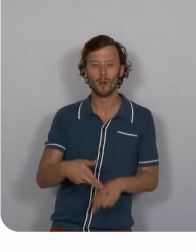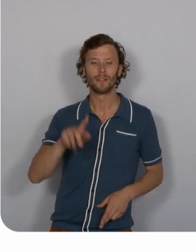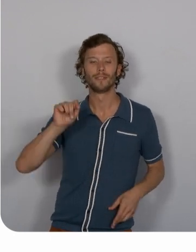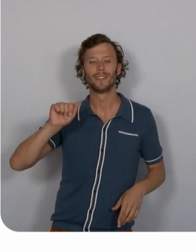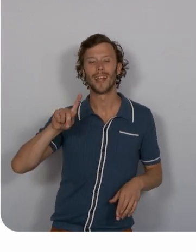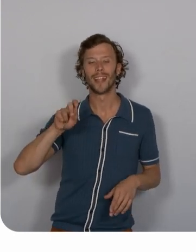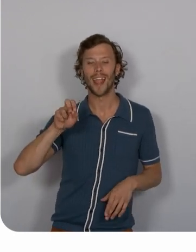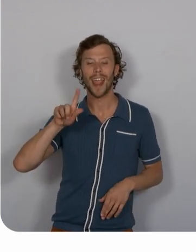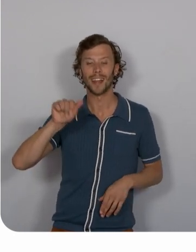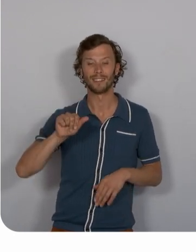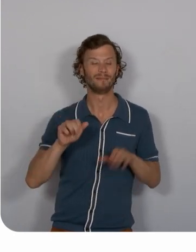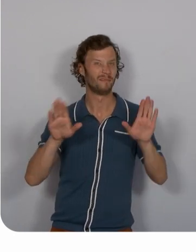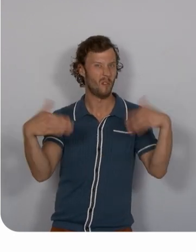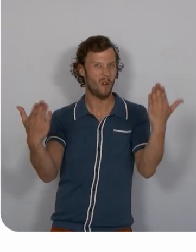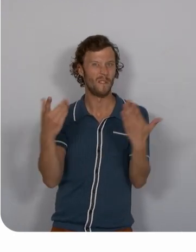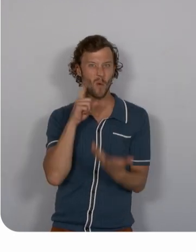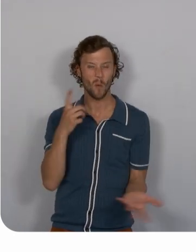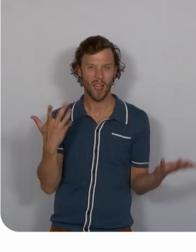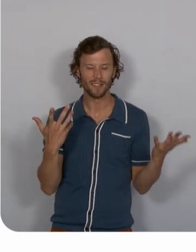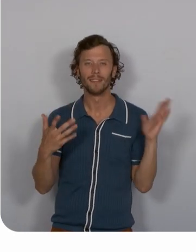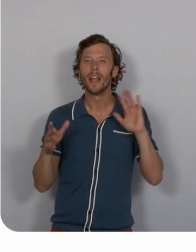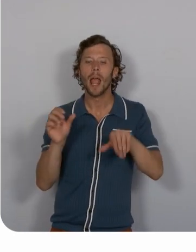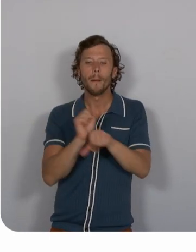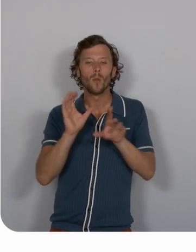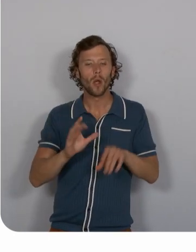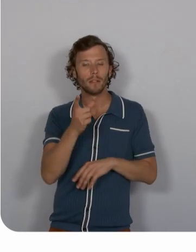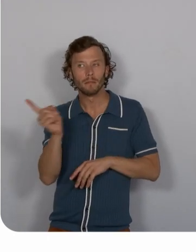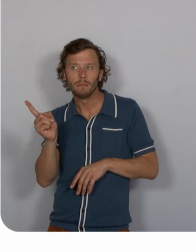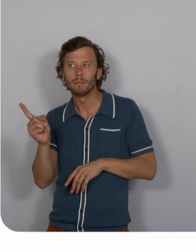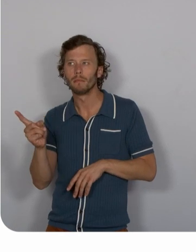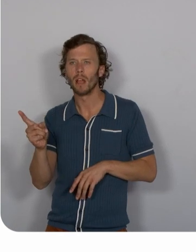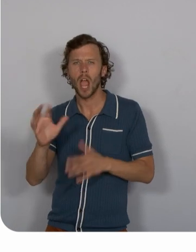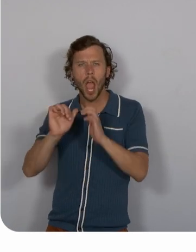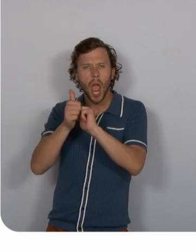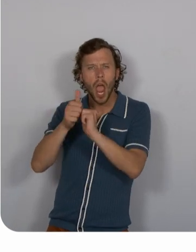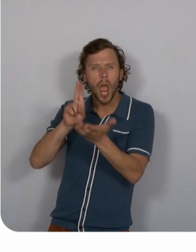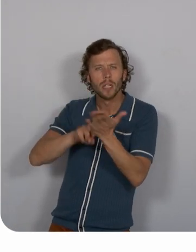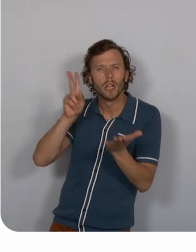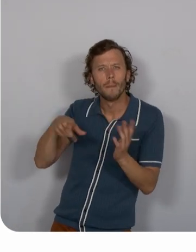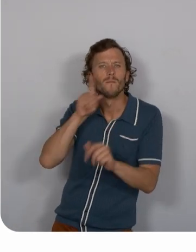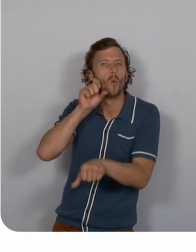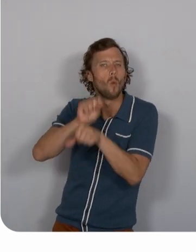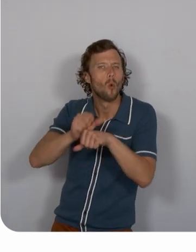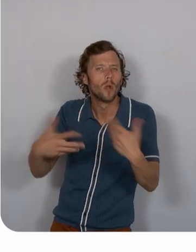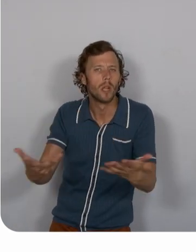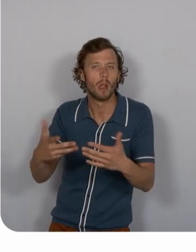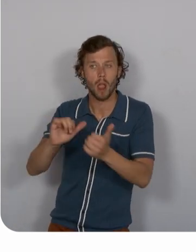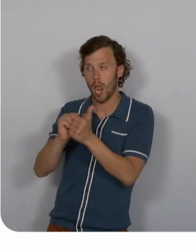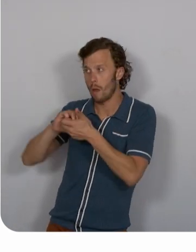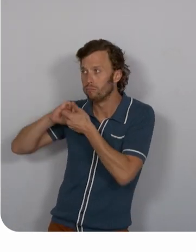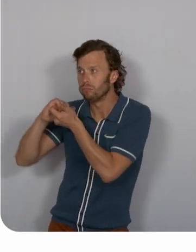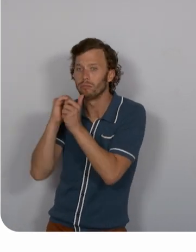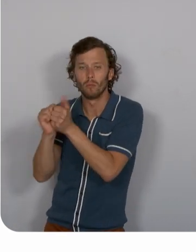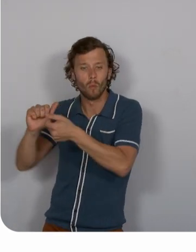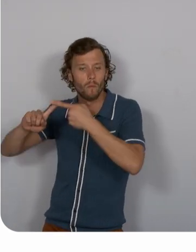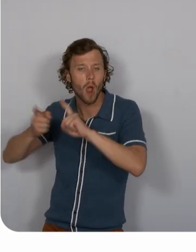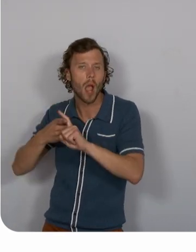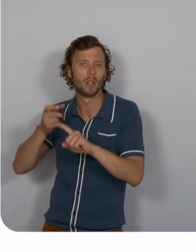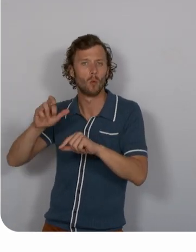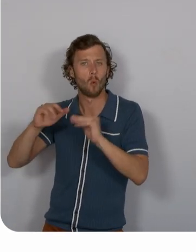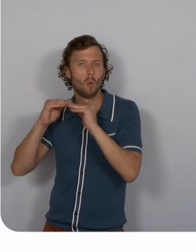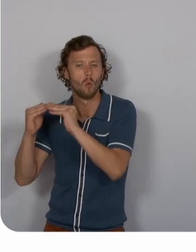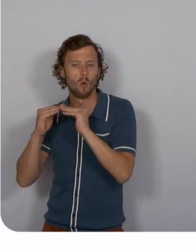employees immersive experiences that facilitate onboarding and collaboration and help create a sense of